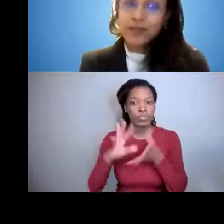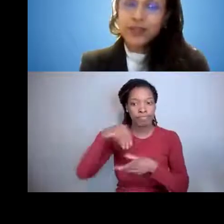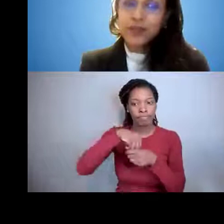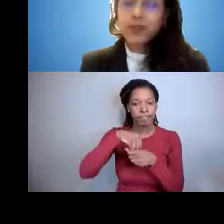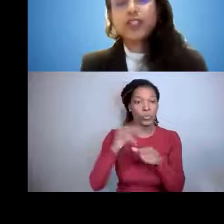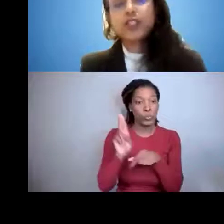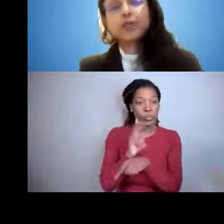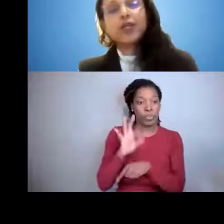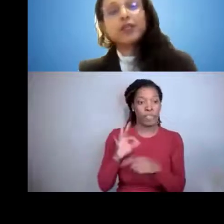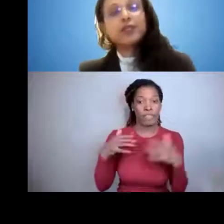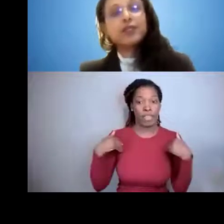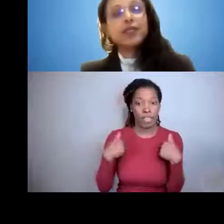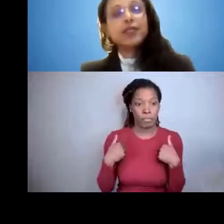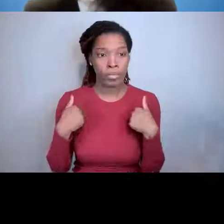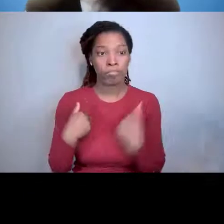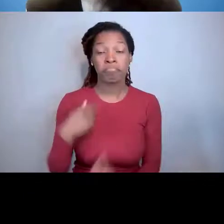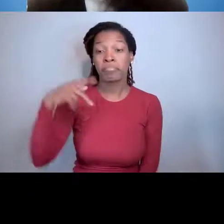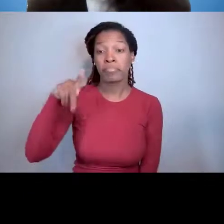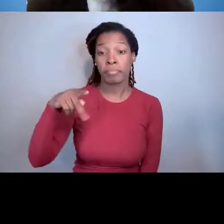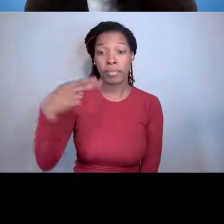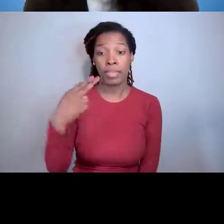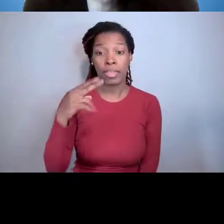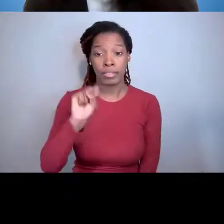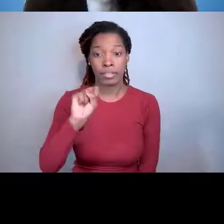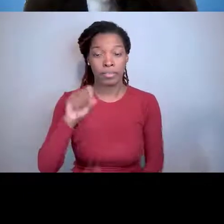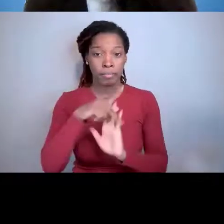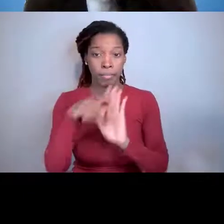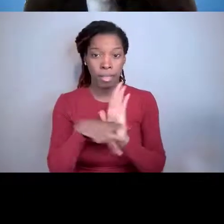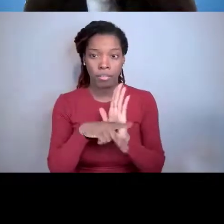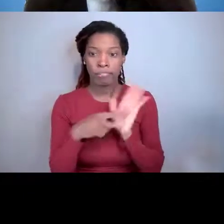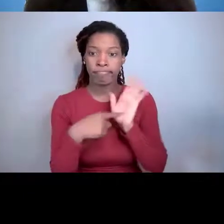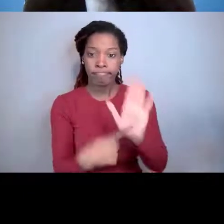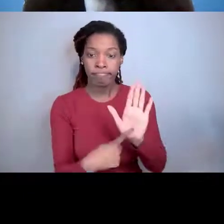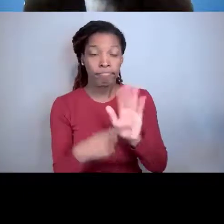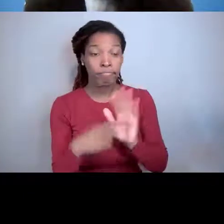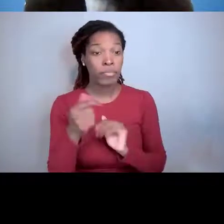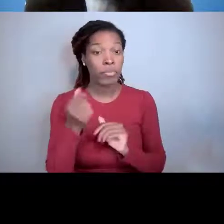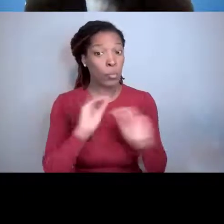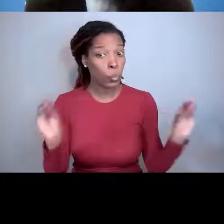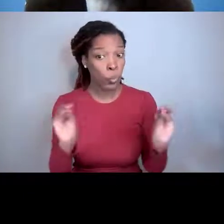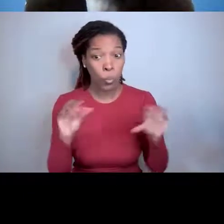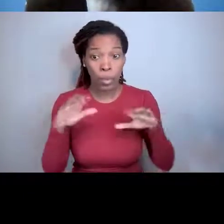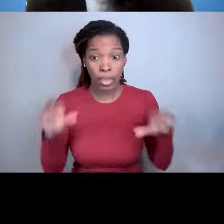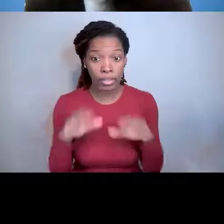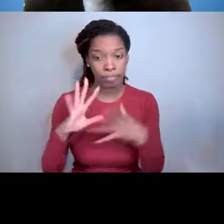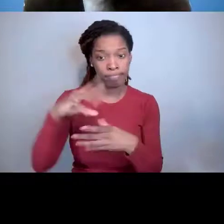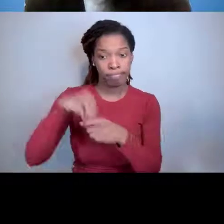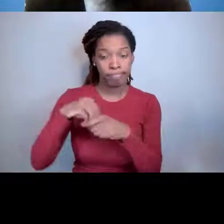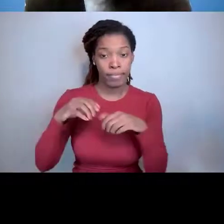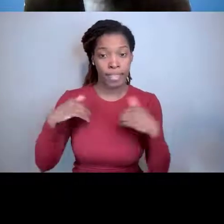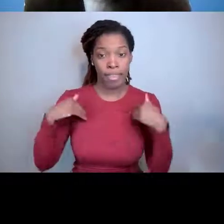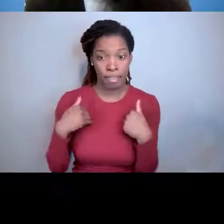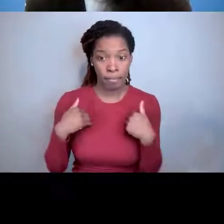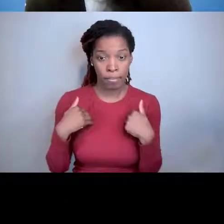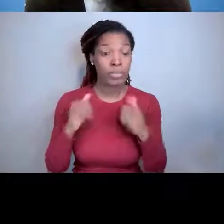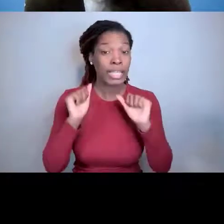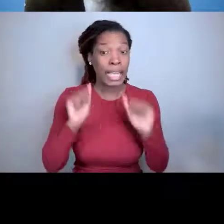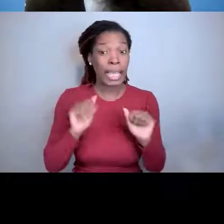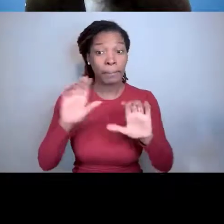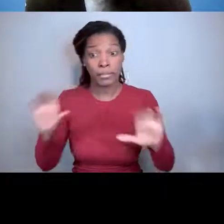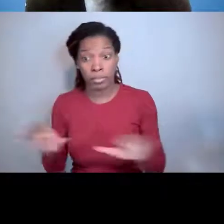assurance. PHS policy states that no activity involving animals may be conducted or supported by